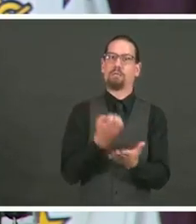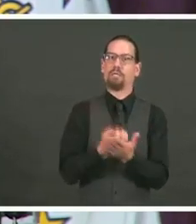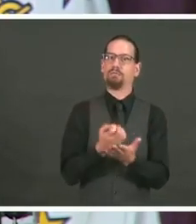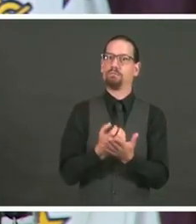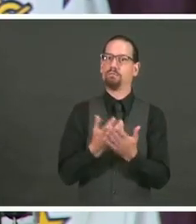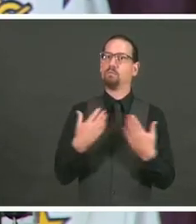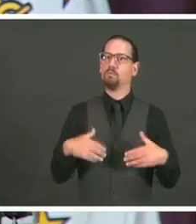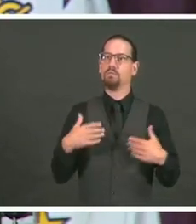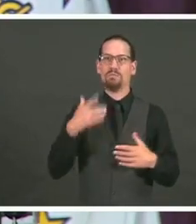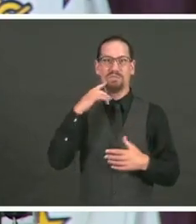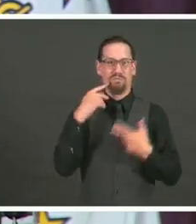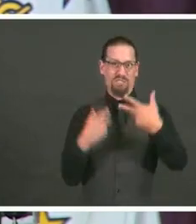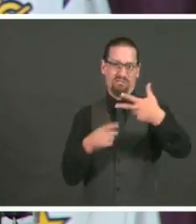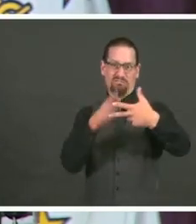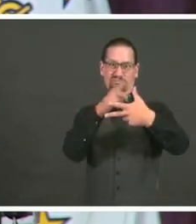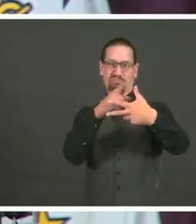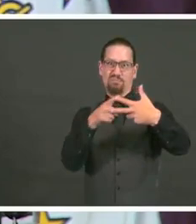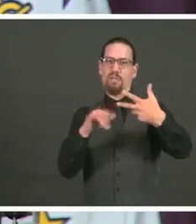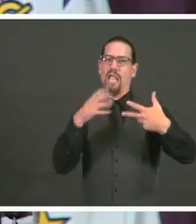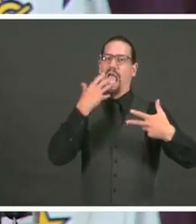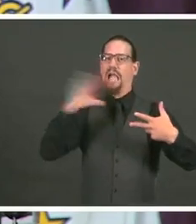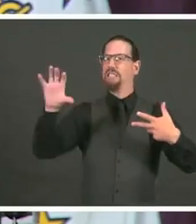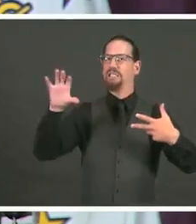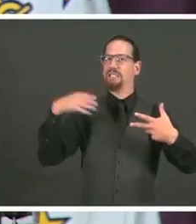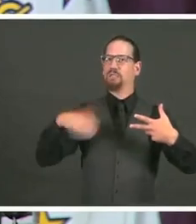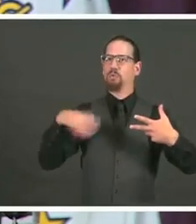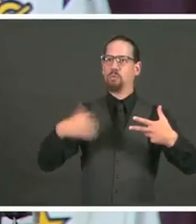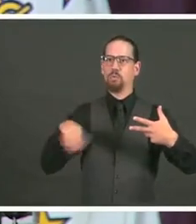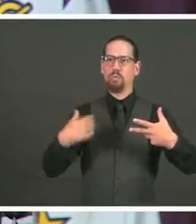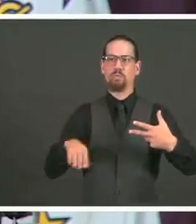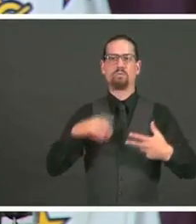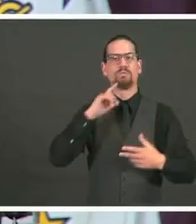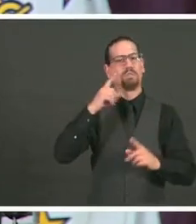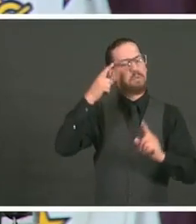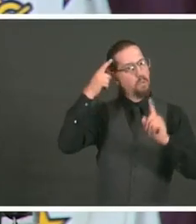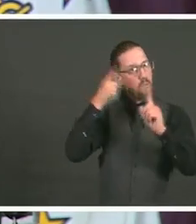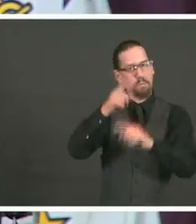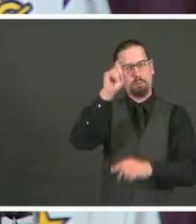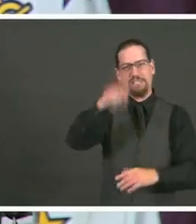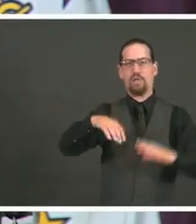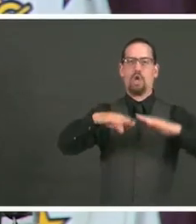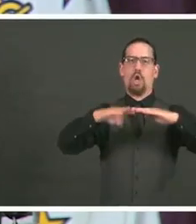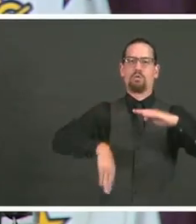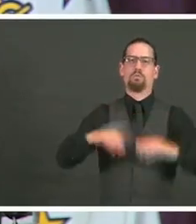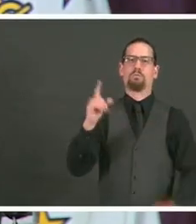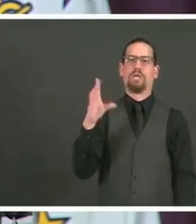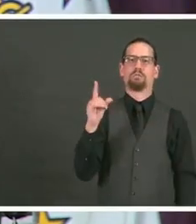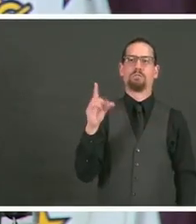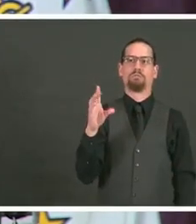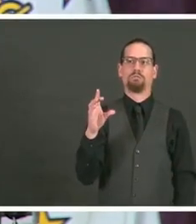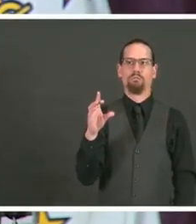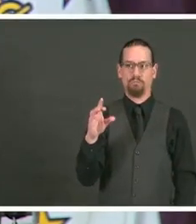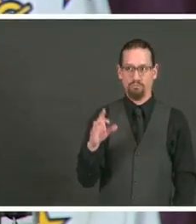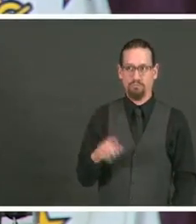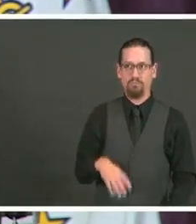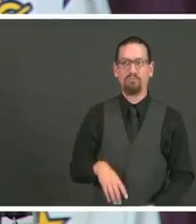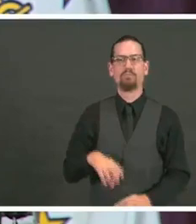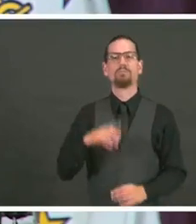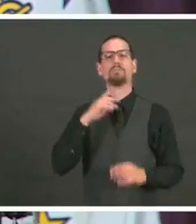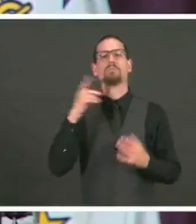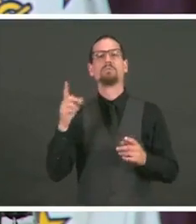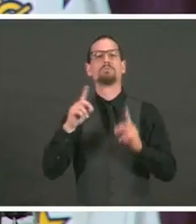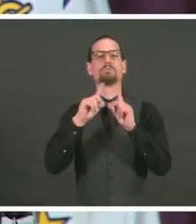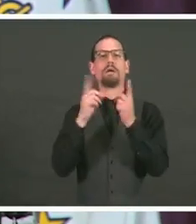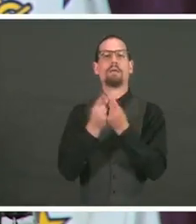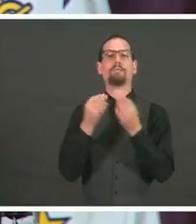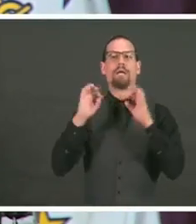hard, hoping to get them under 100. The Department of Education is working day in and day out with each